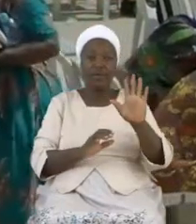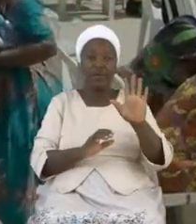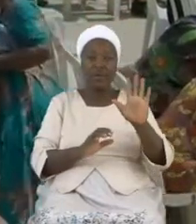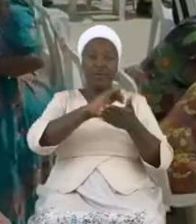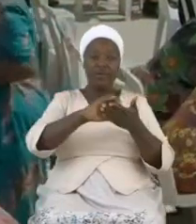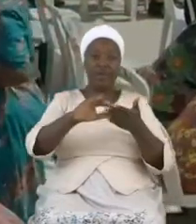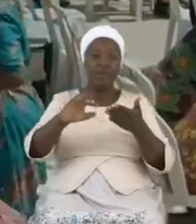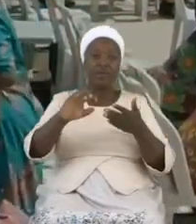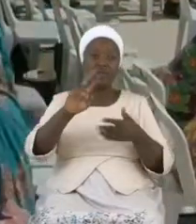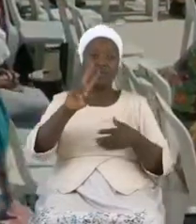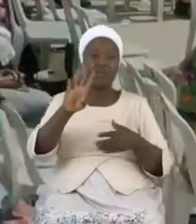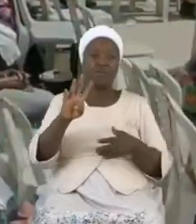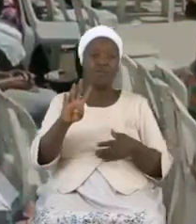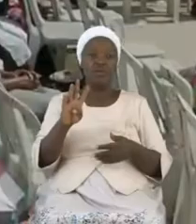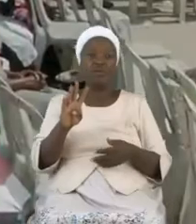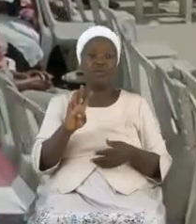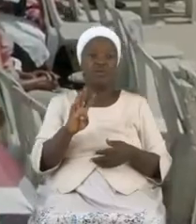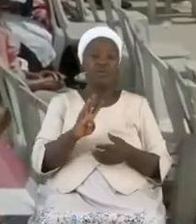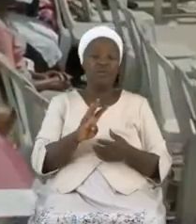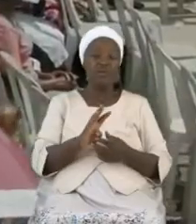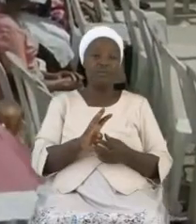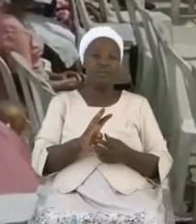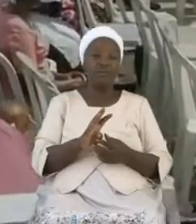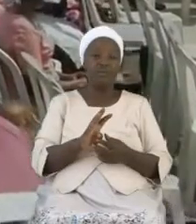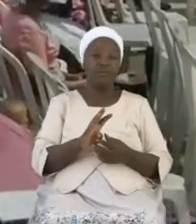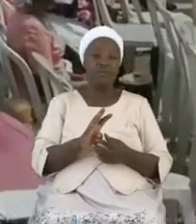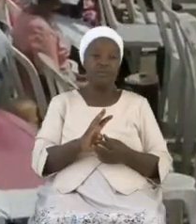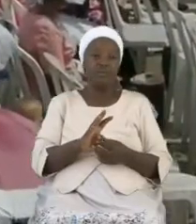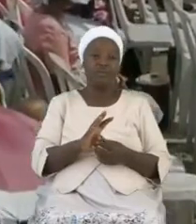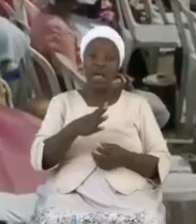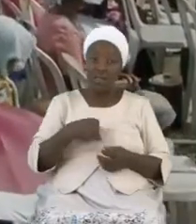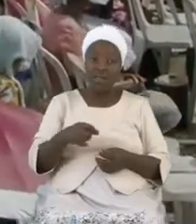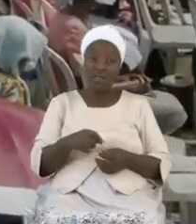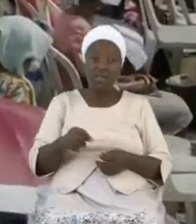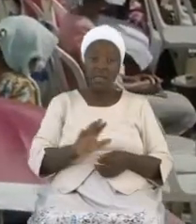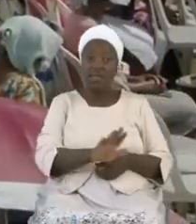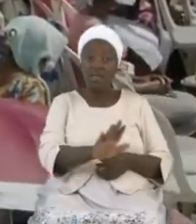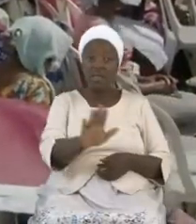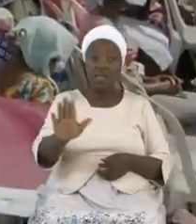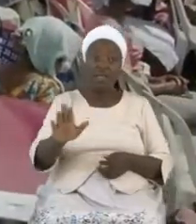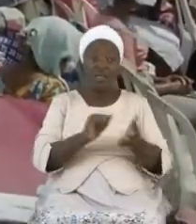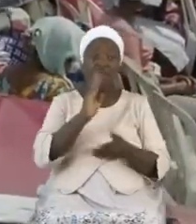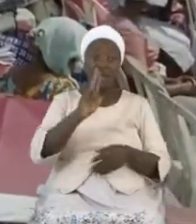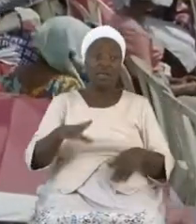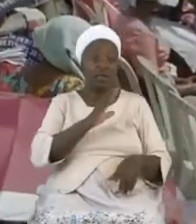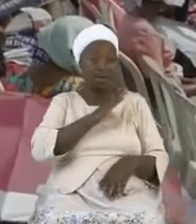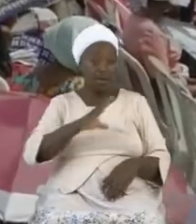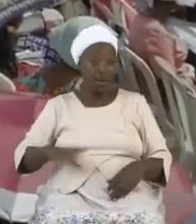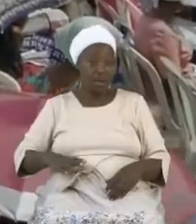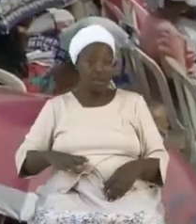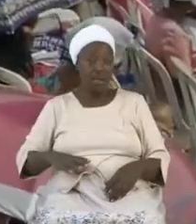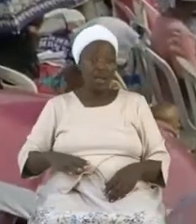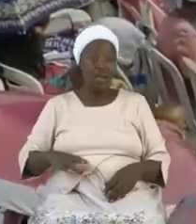verse 24. And they that are Christ's have crucified